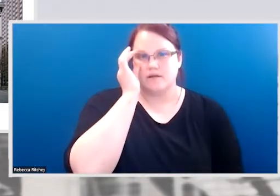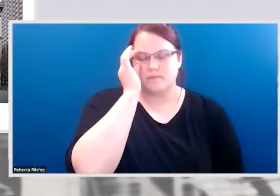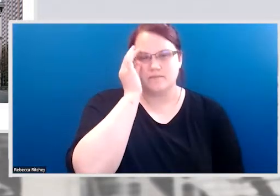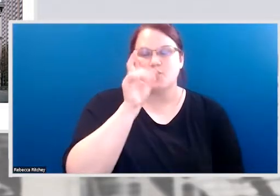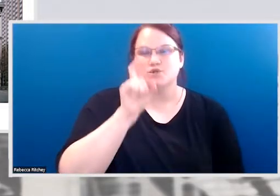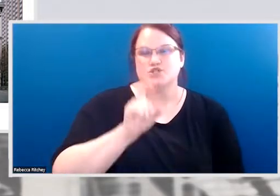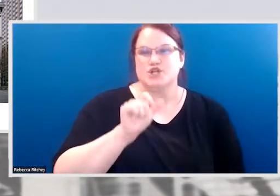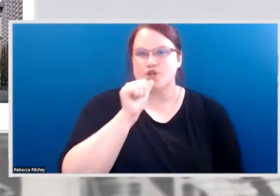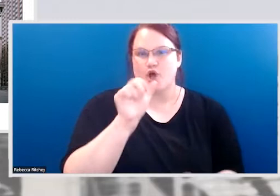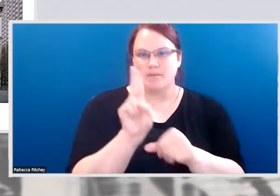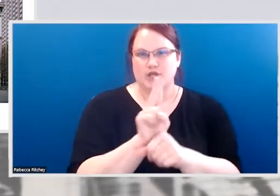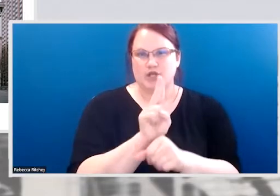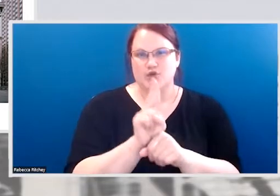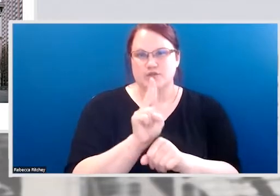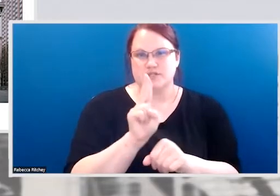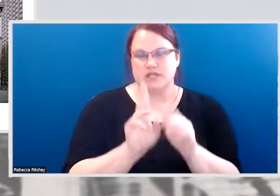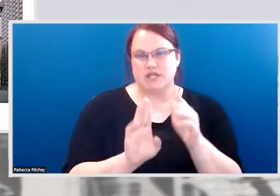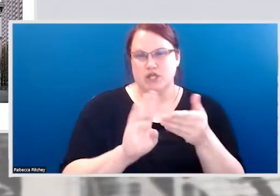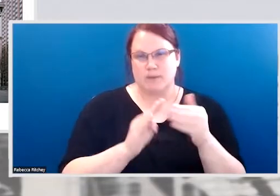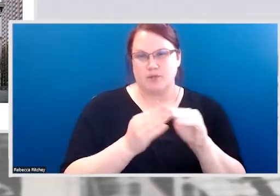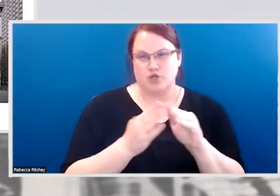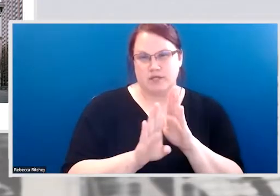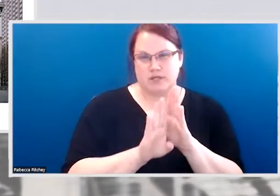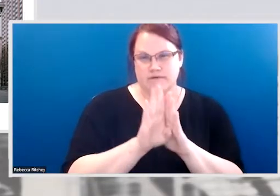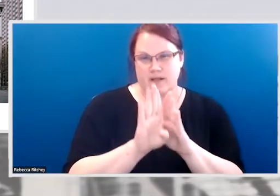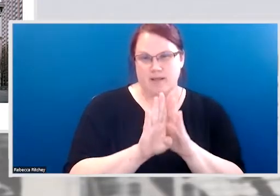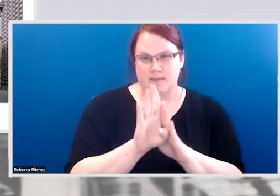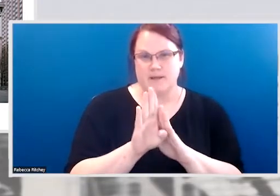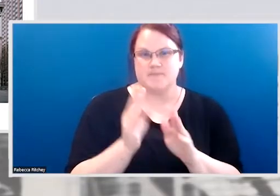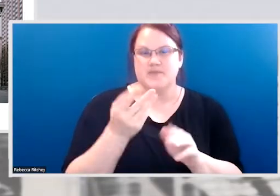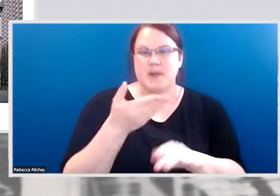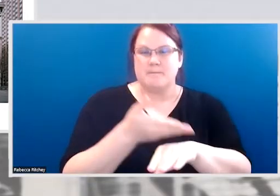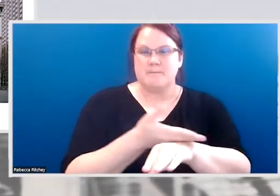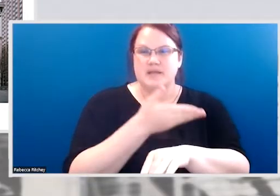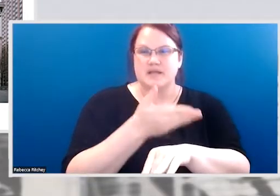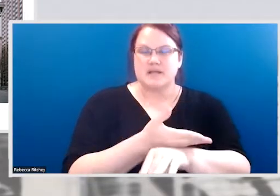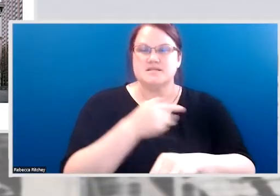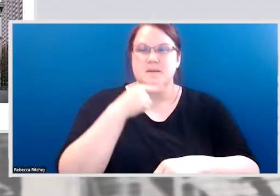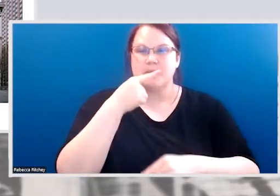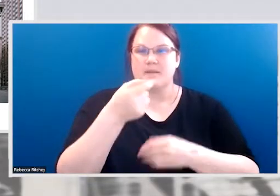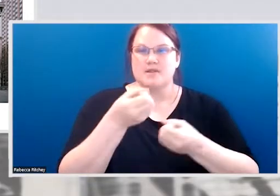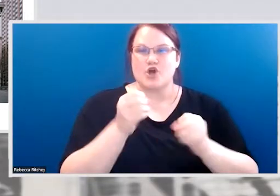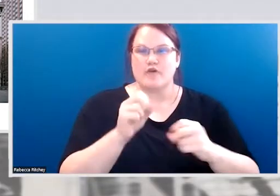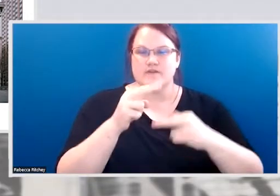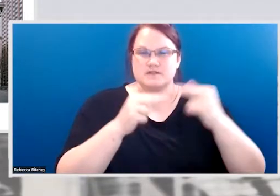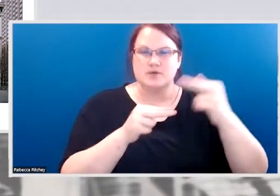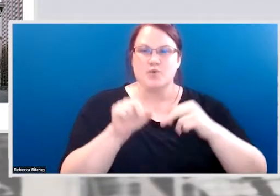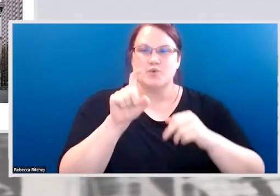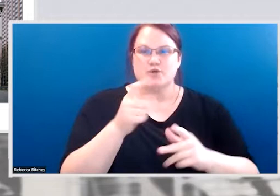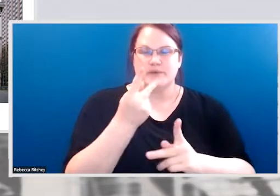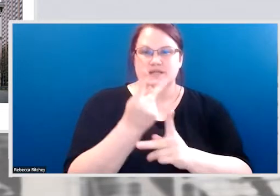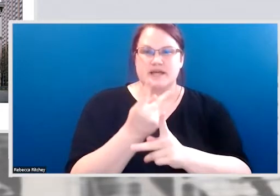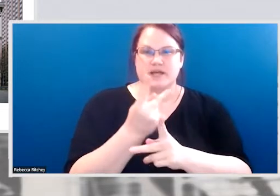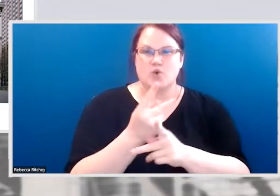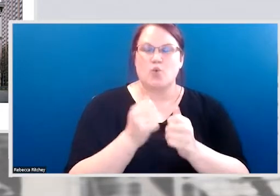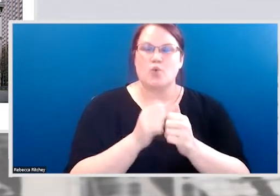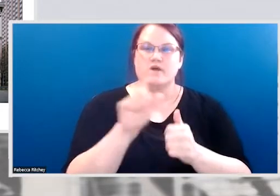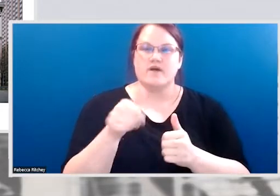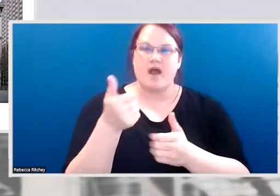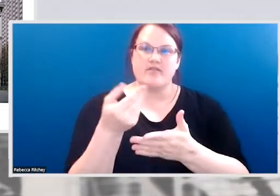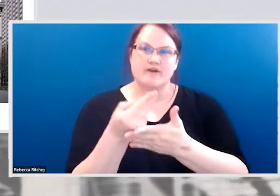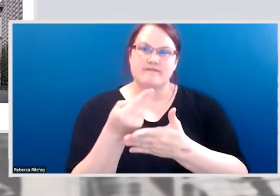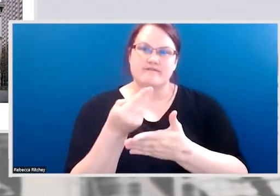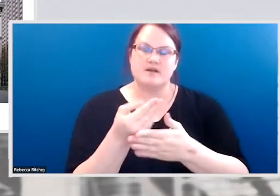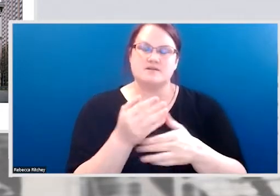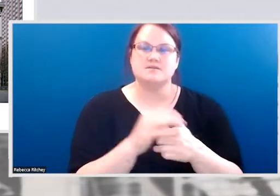using community development block grants on. Maintenance of public office buildings is something that we should be taking care of with our existing funds. We